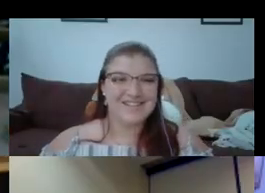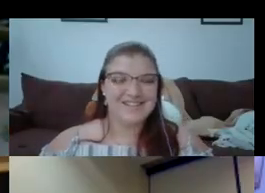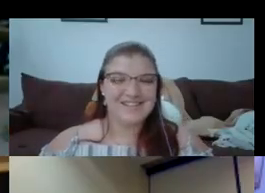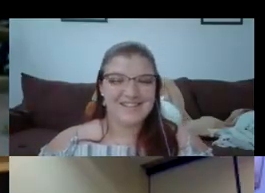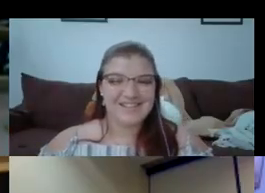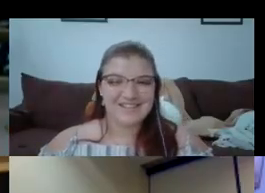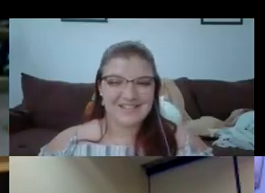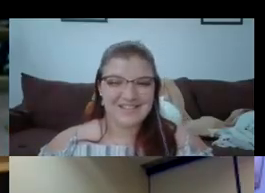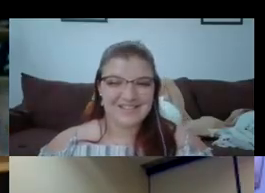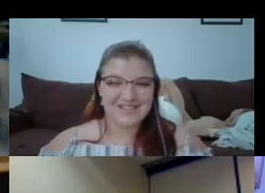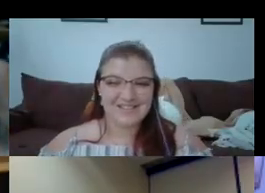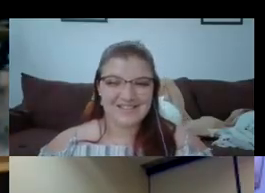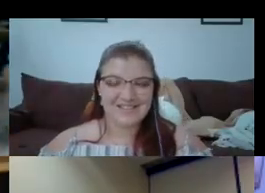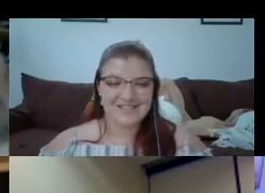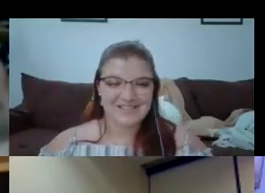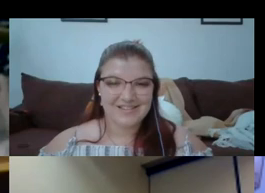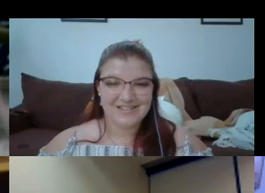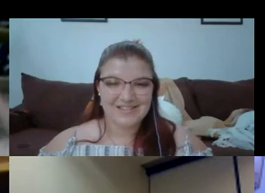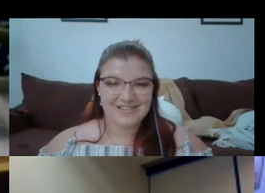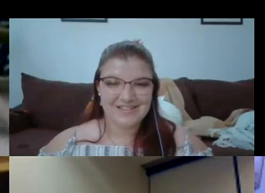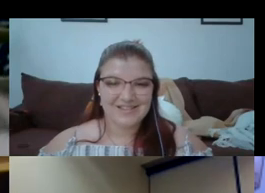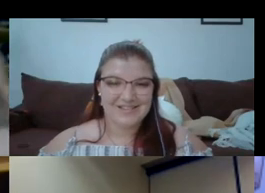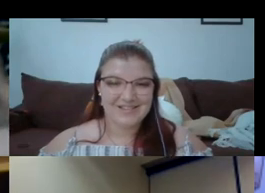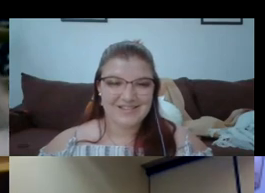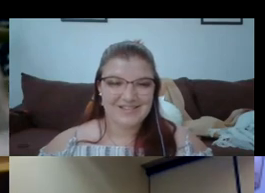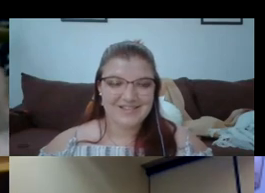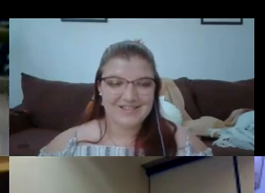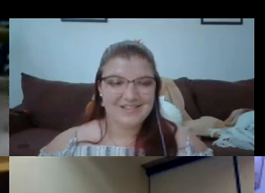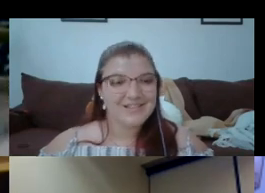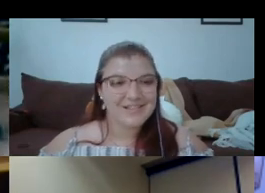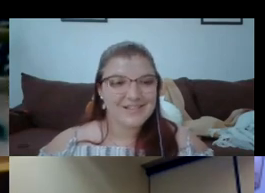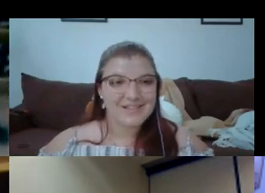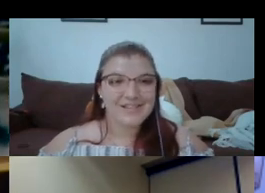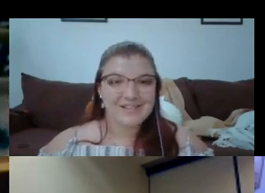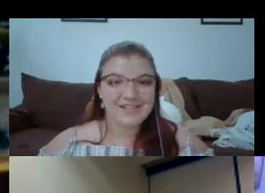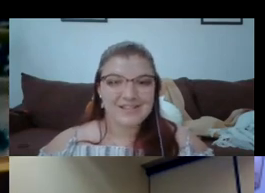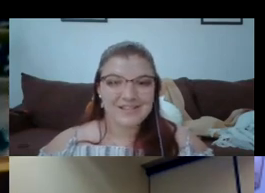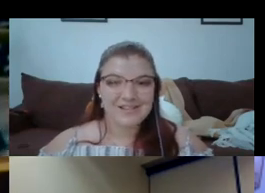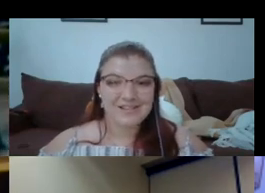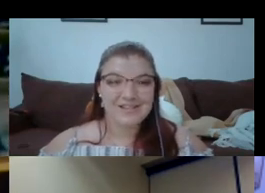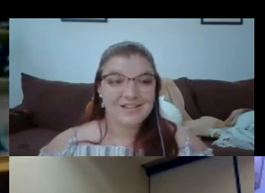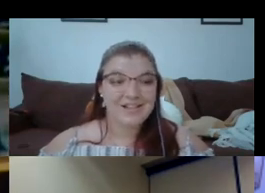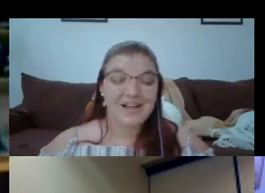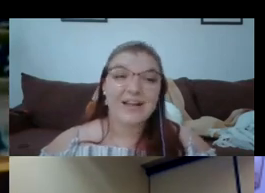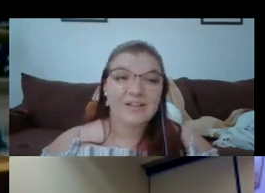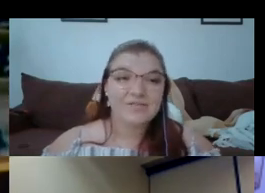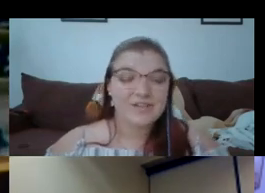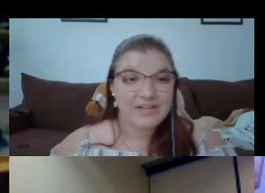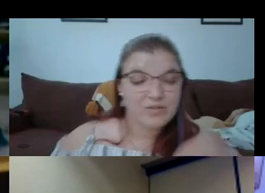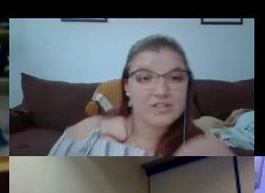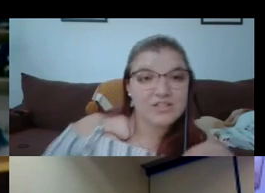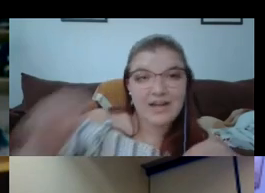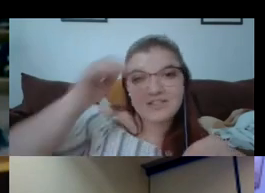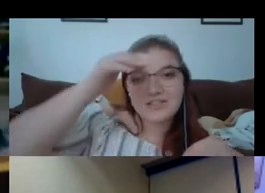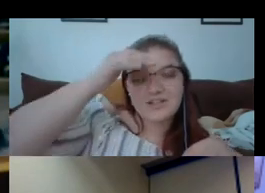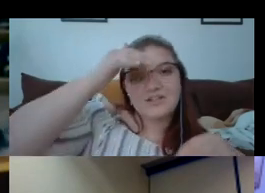That's all I have to say. Are there any questions? 11 chats. Yeah, I don't. I have